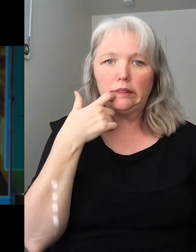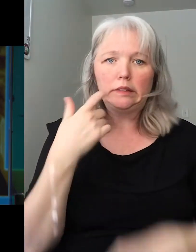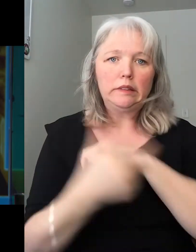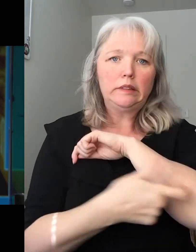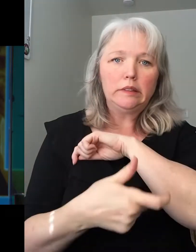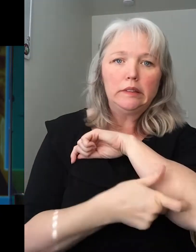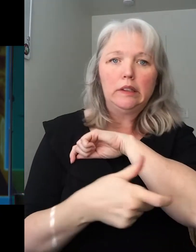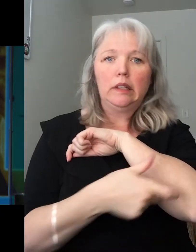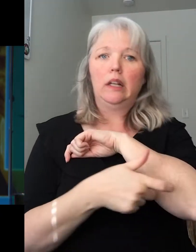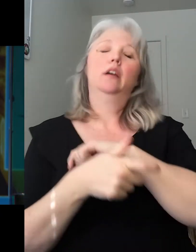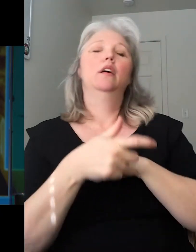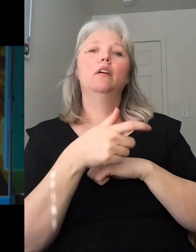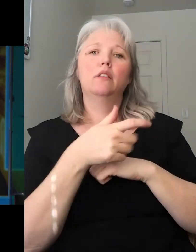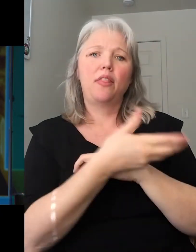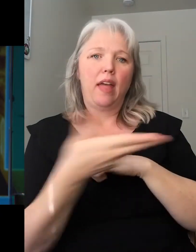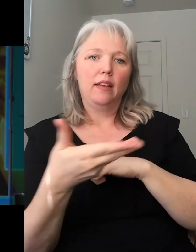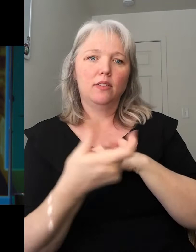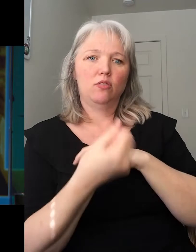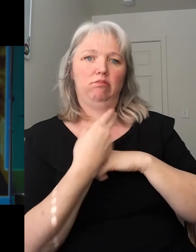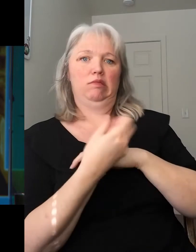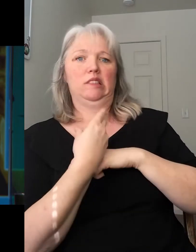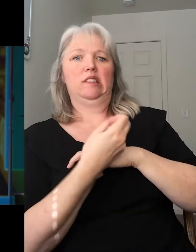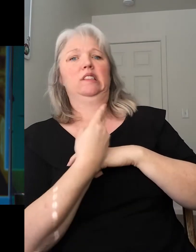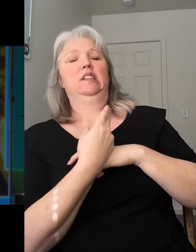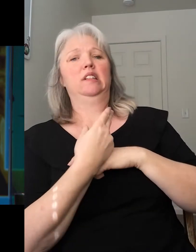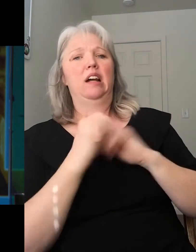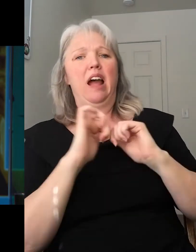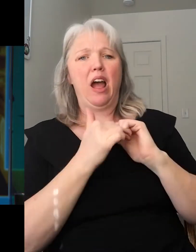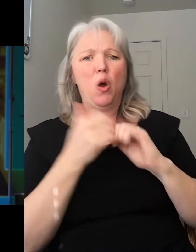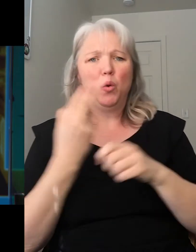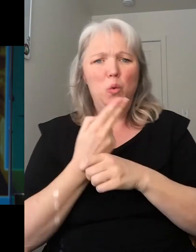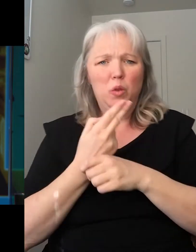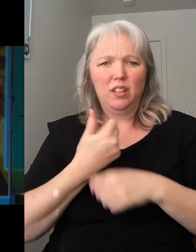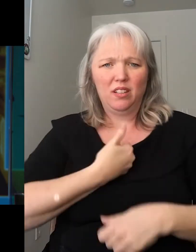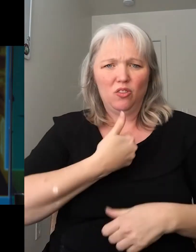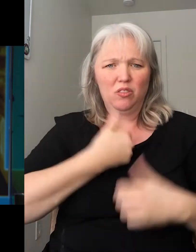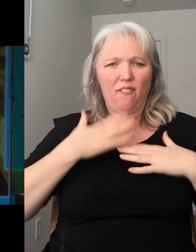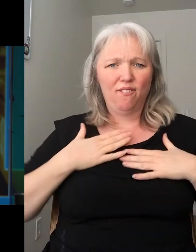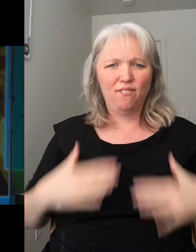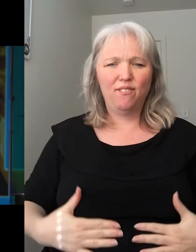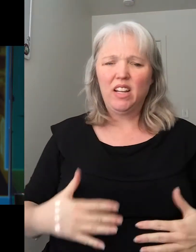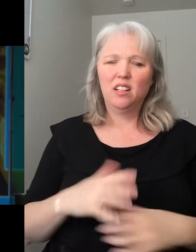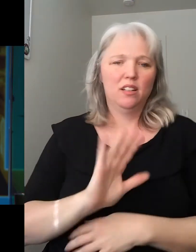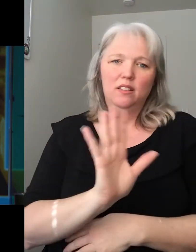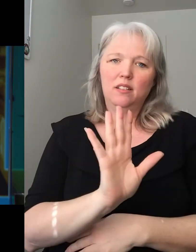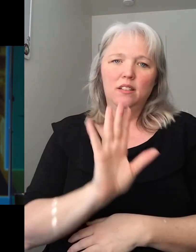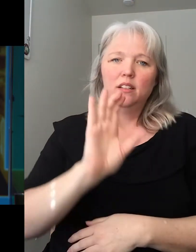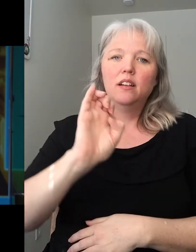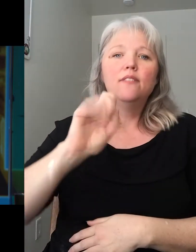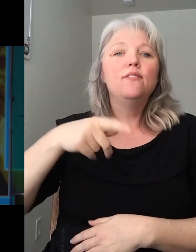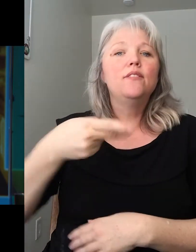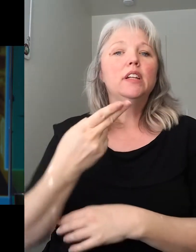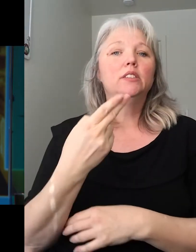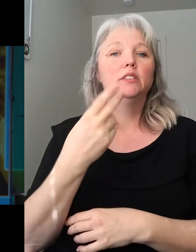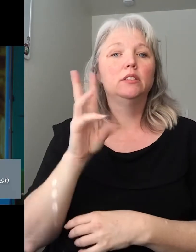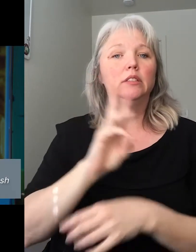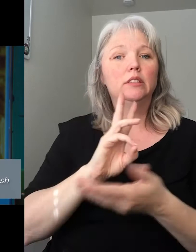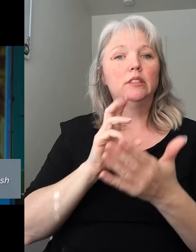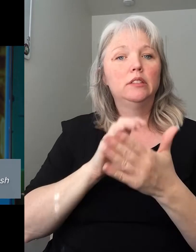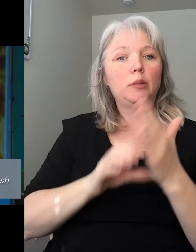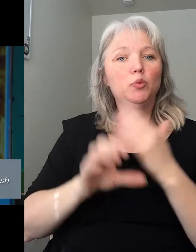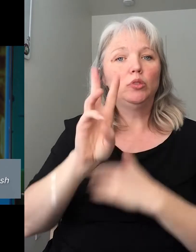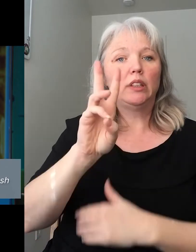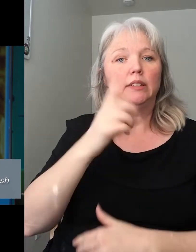and overcome those things that are defeating you by using things of the flesh. In Ephesians 6, it says,